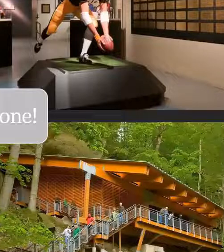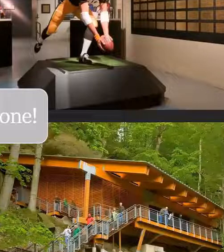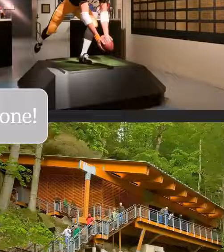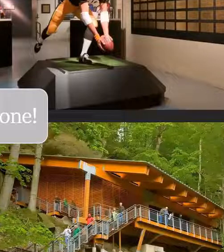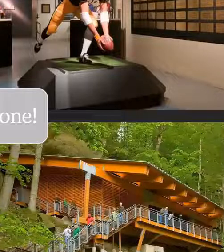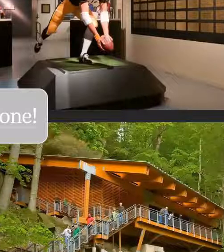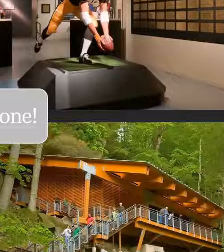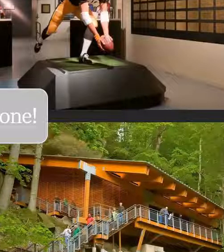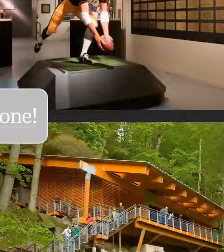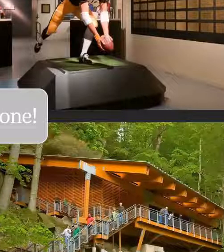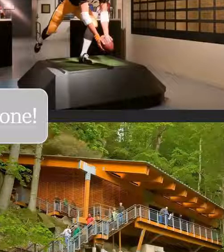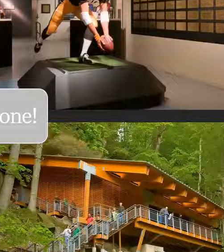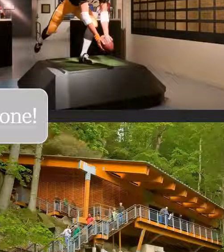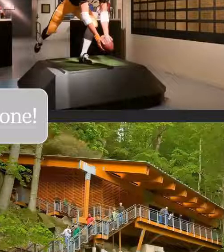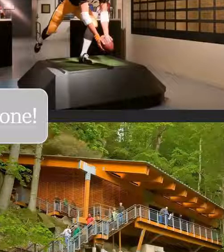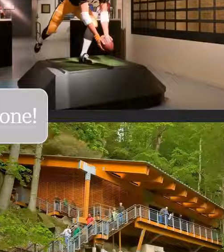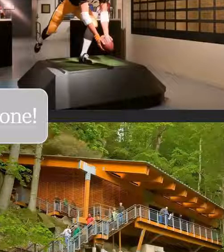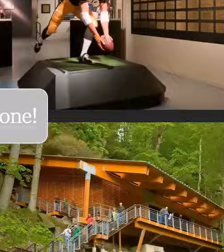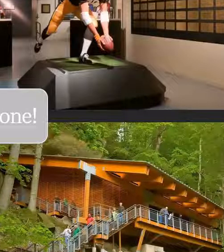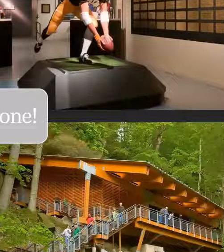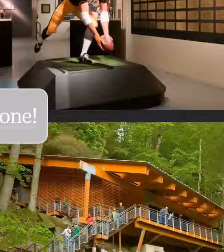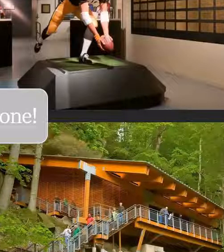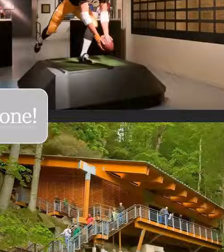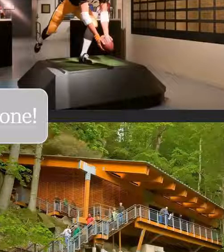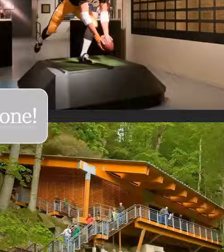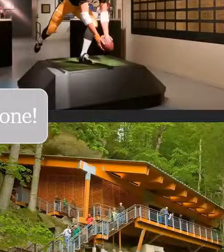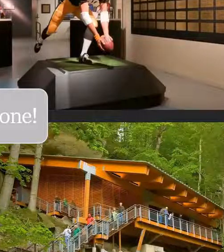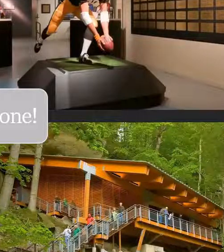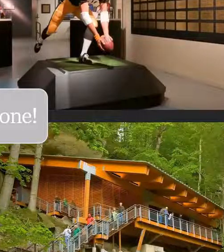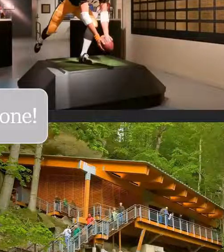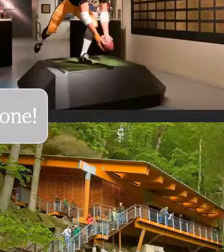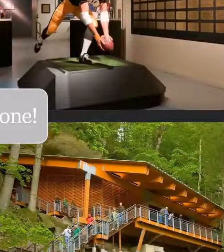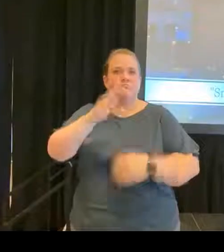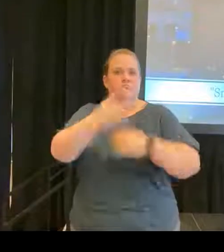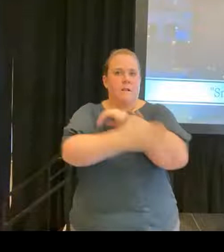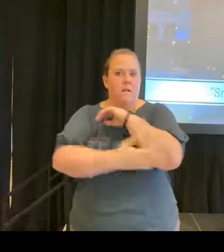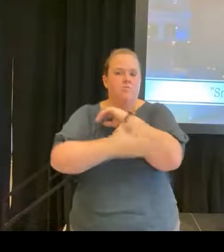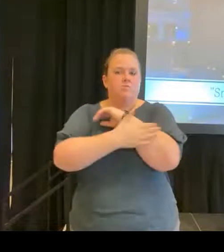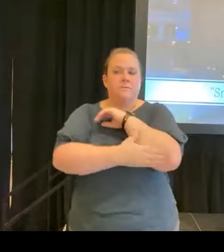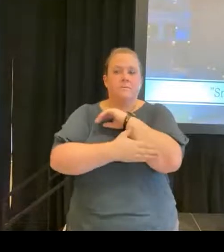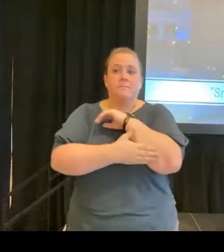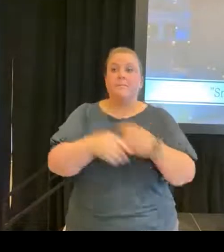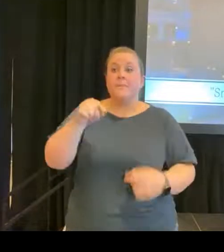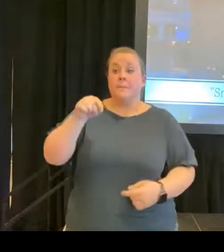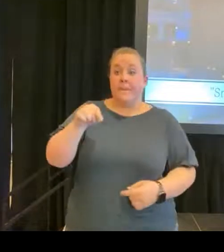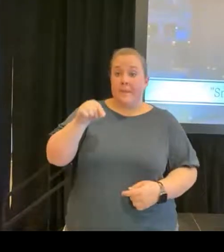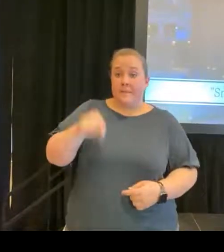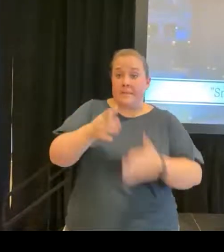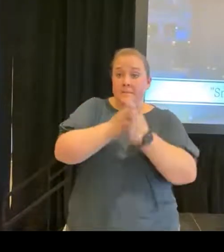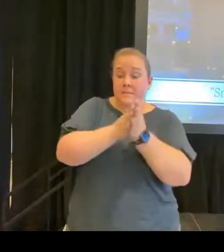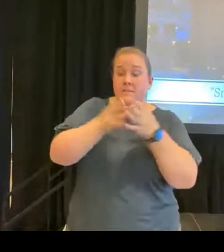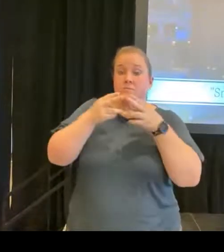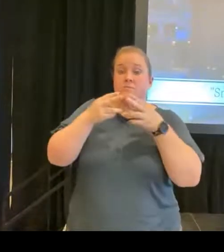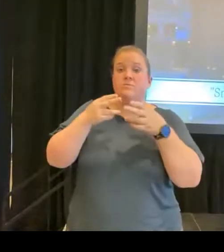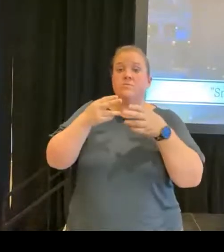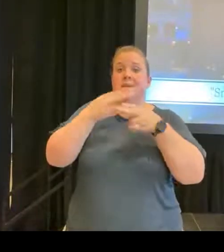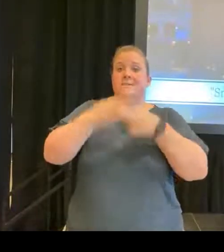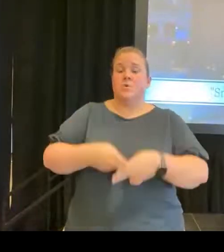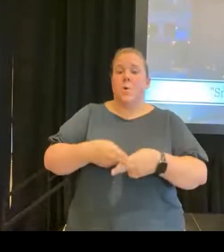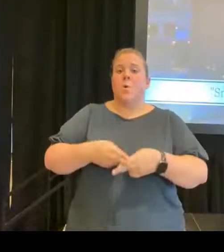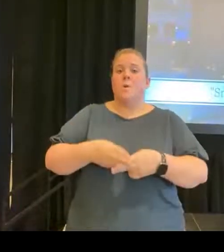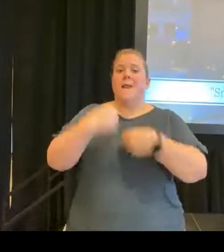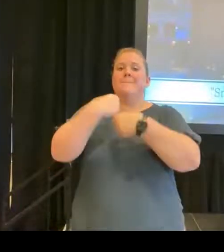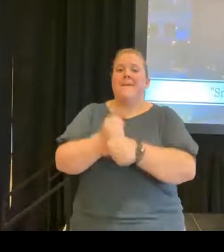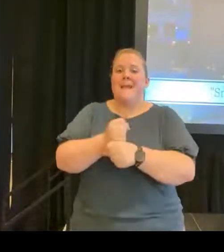130 to 140 museums from across the country. The initiative is actually called Made by